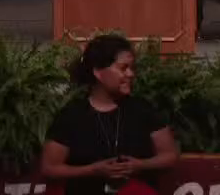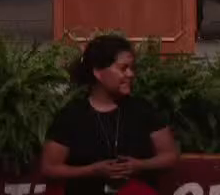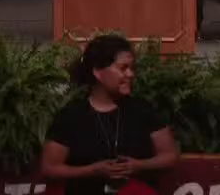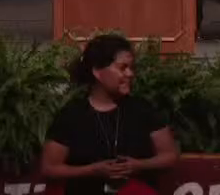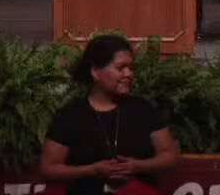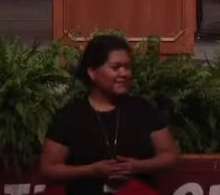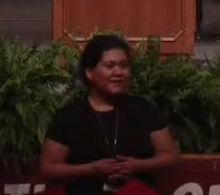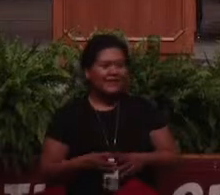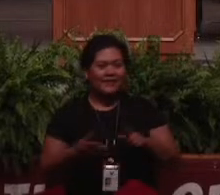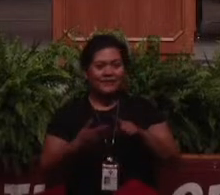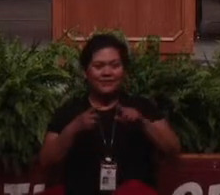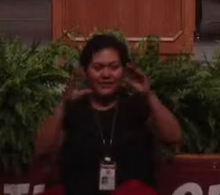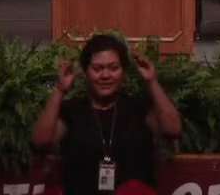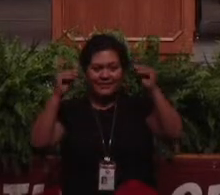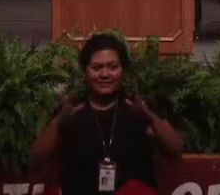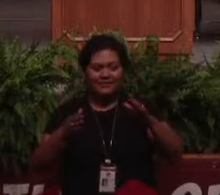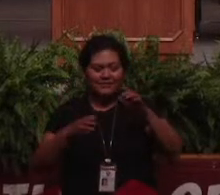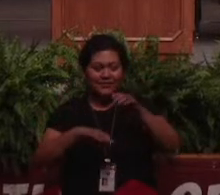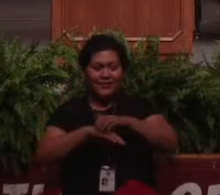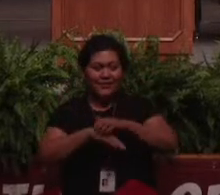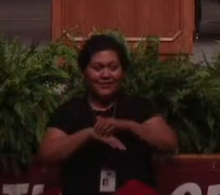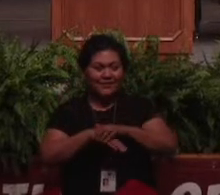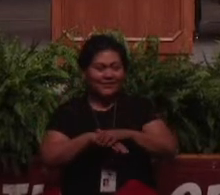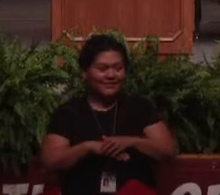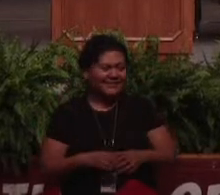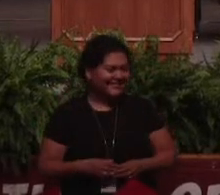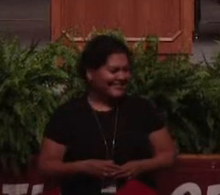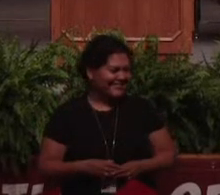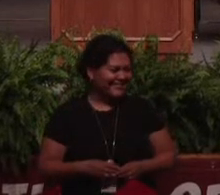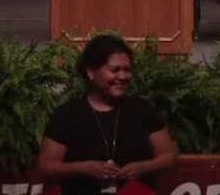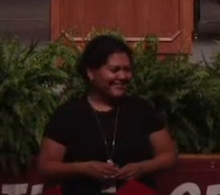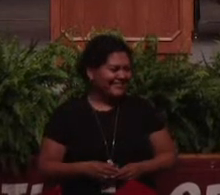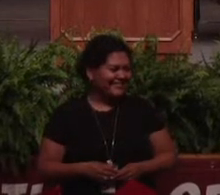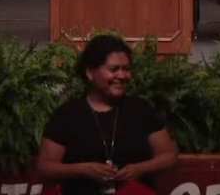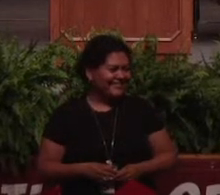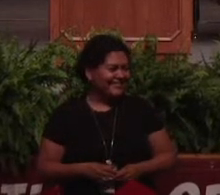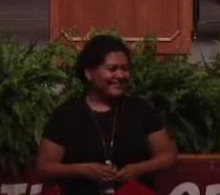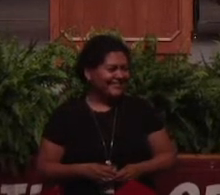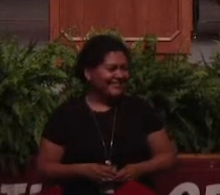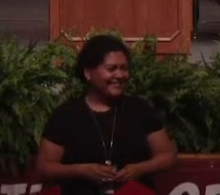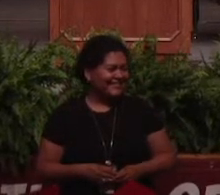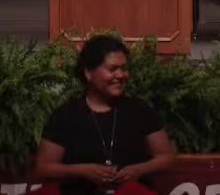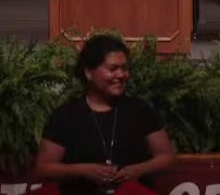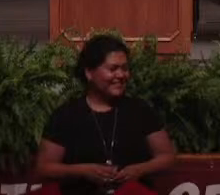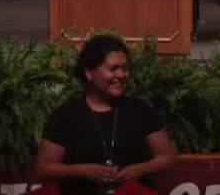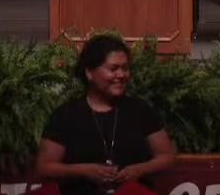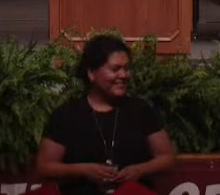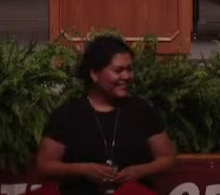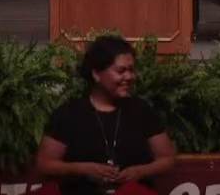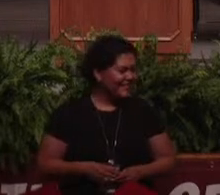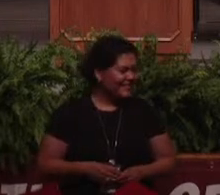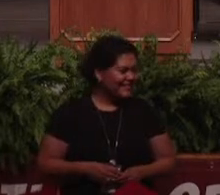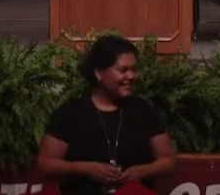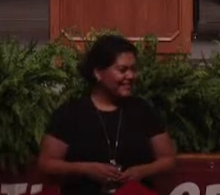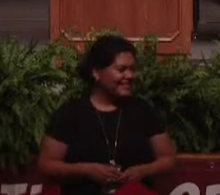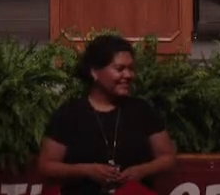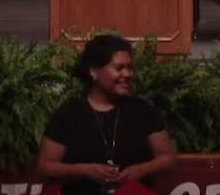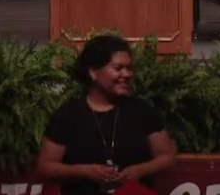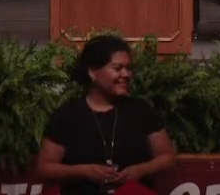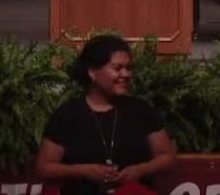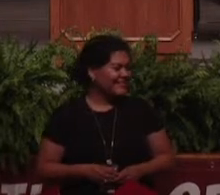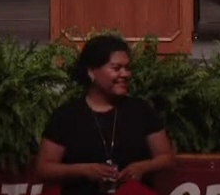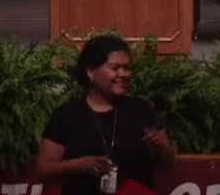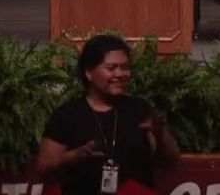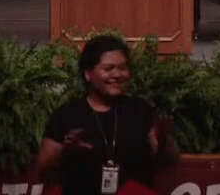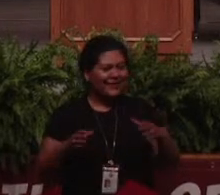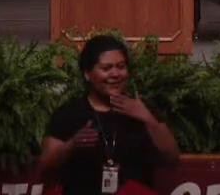And to the English teacher who made writing fun, made some tears flow with the book she made us read, and gave her